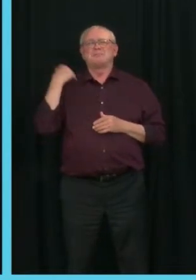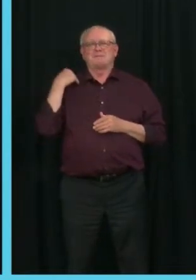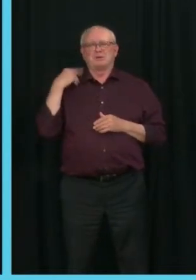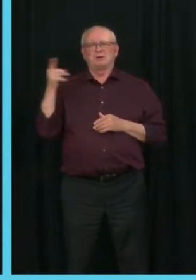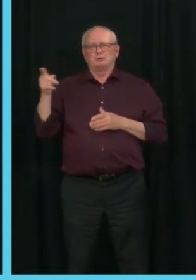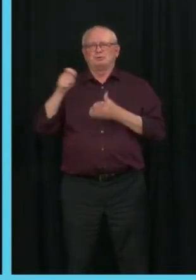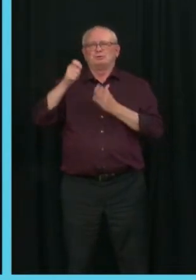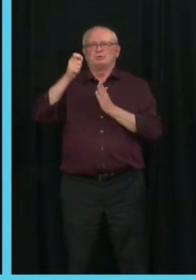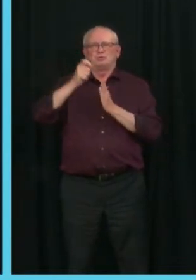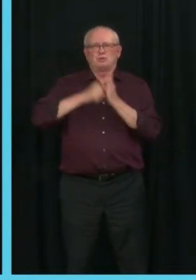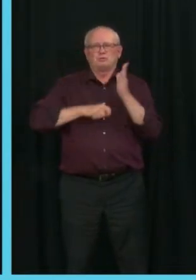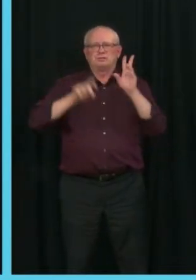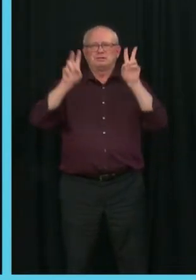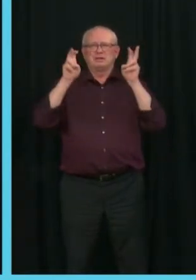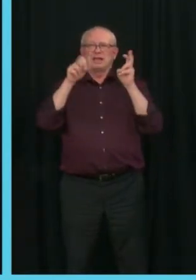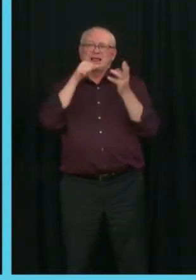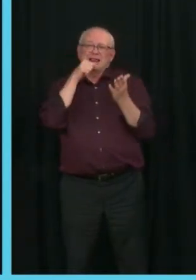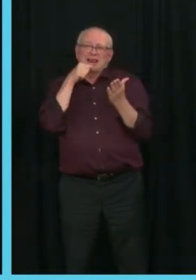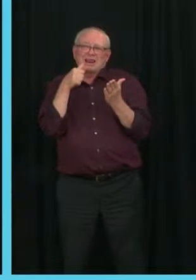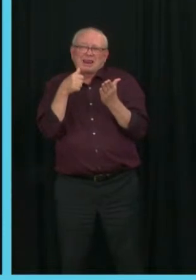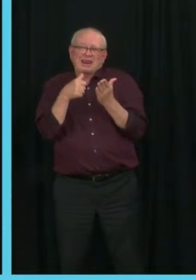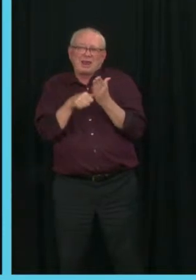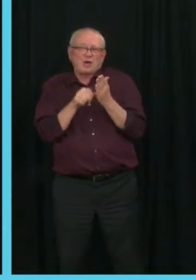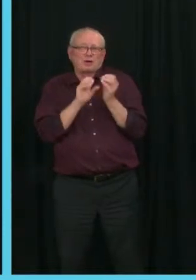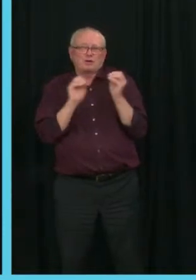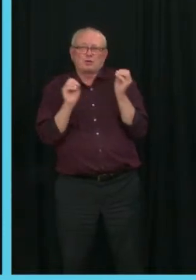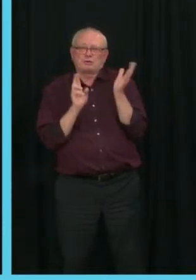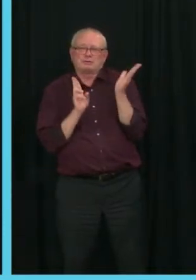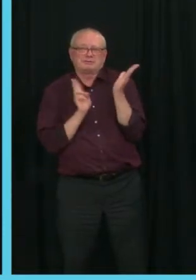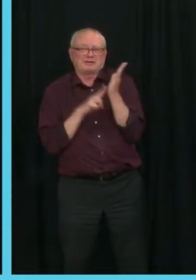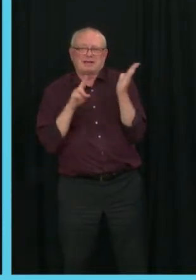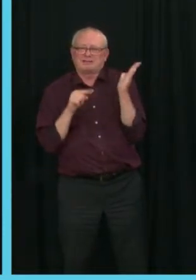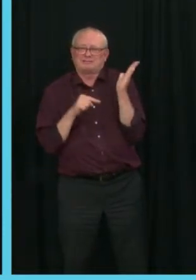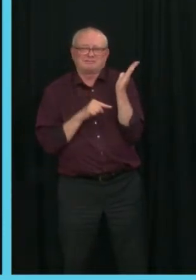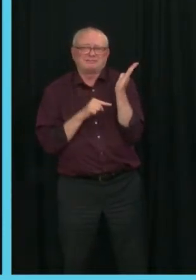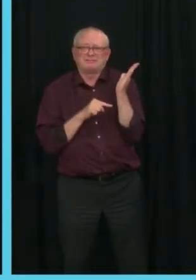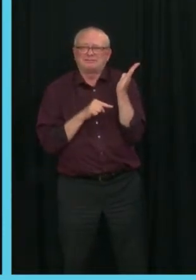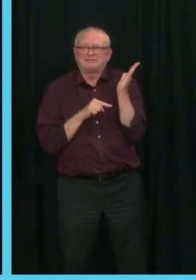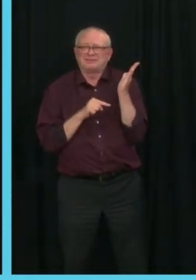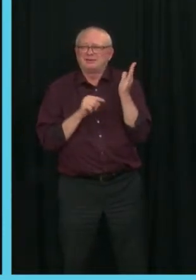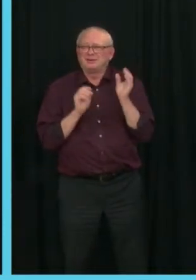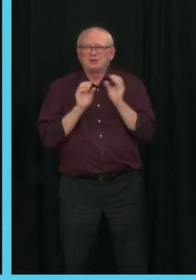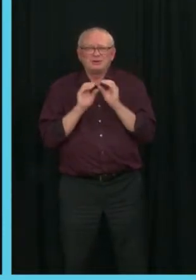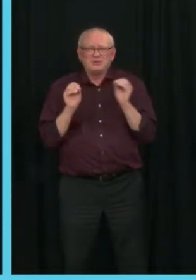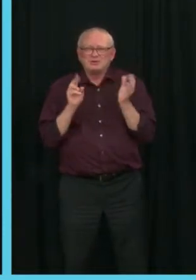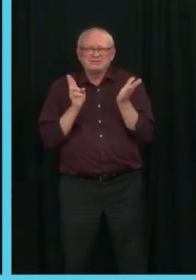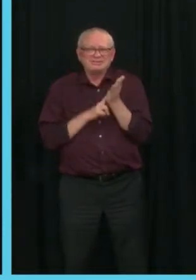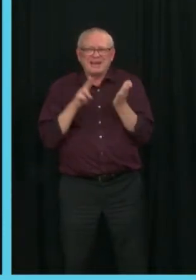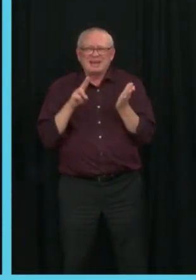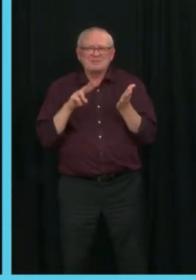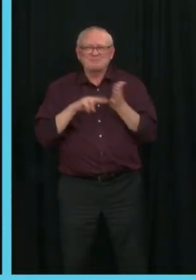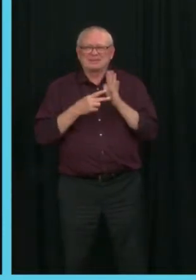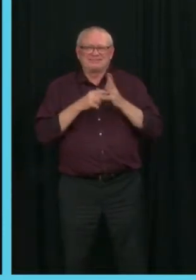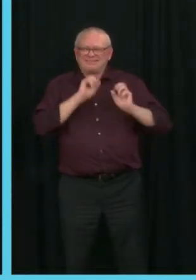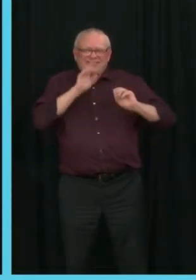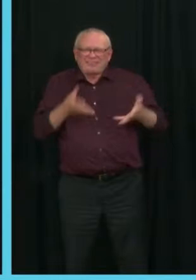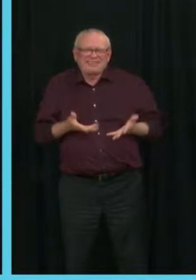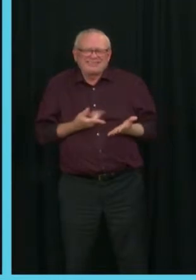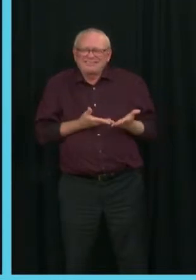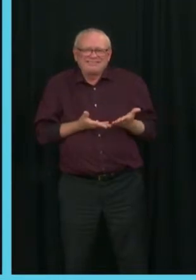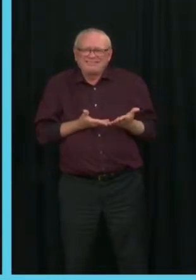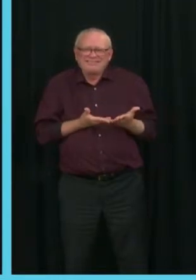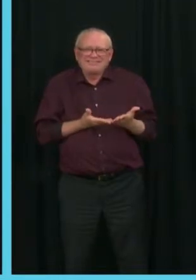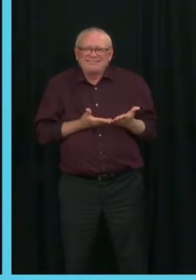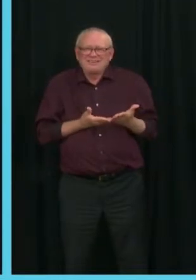unsigned letter that had been circulated. Well, if people aren't willing to put their names to it, I don't think it really means anything. We've had,